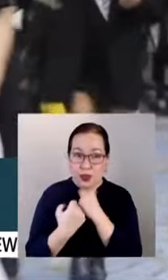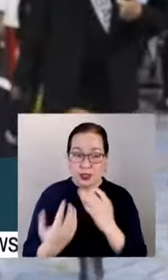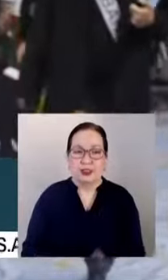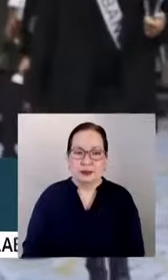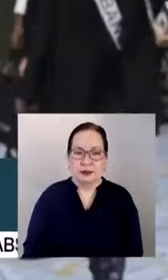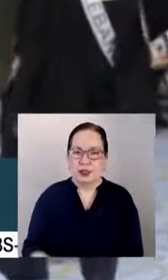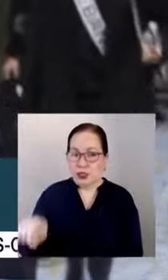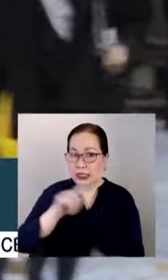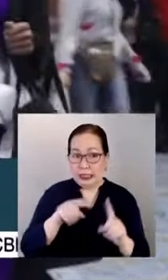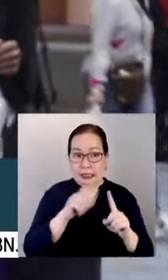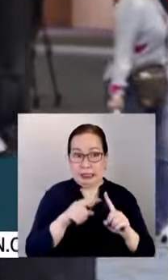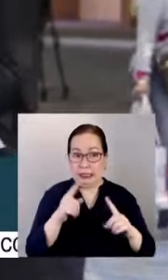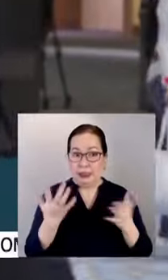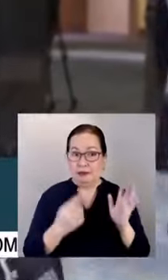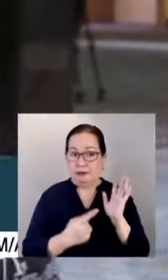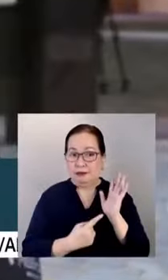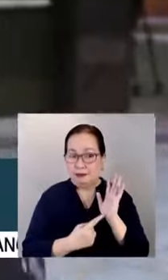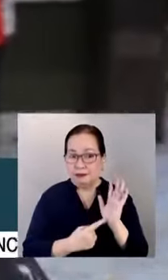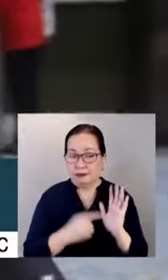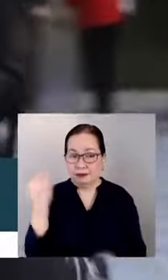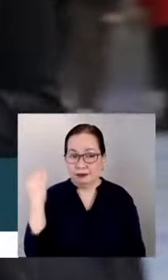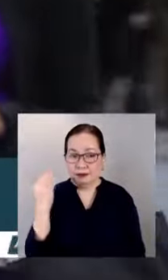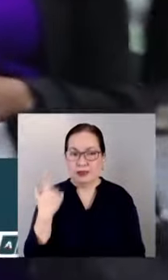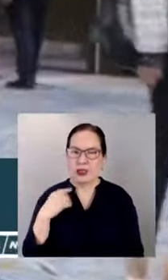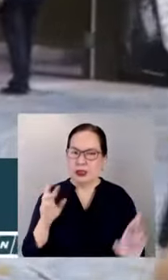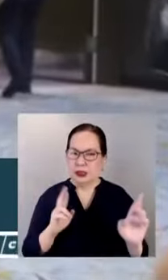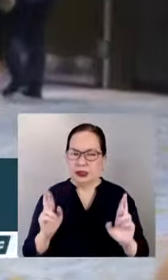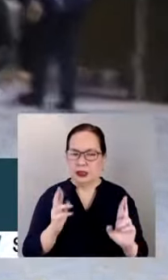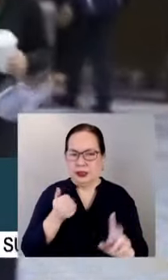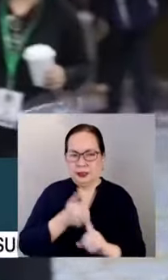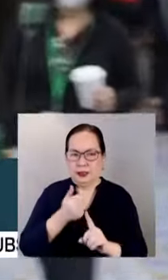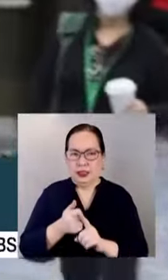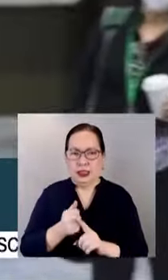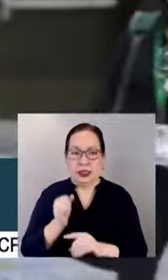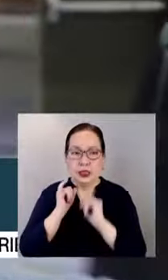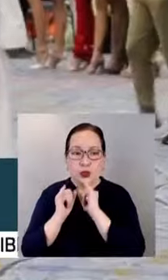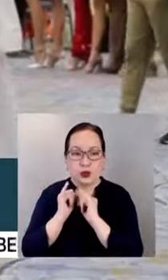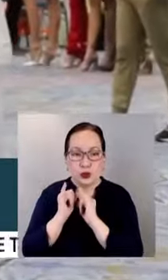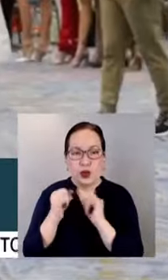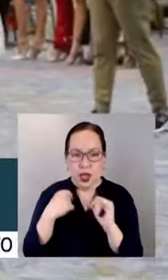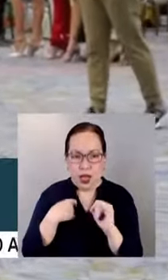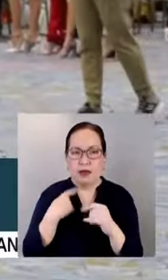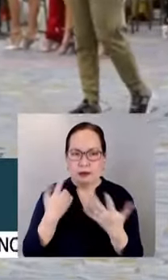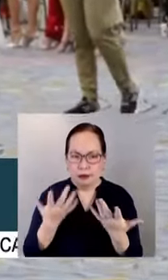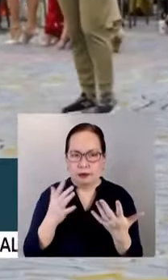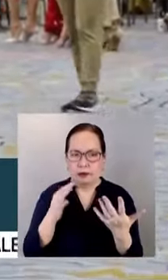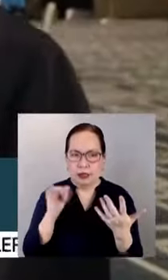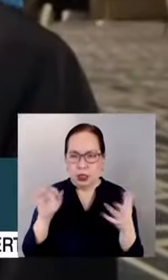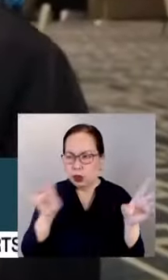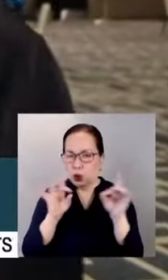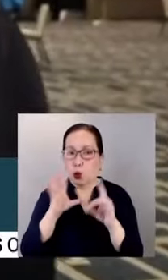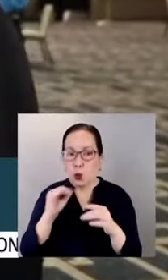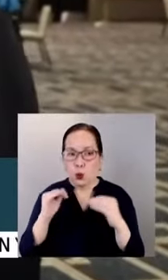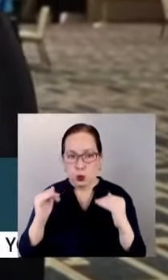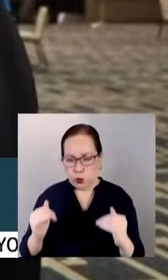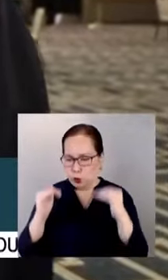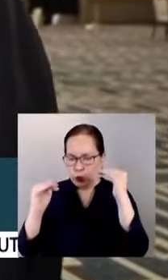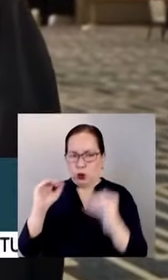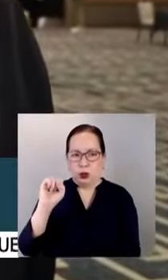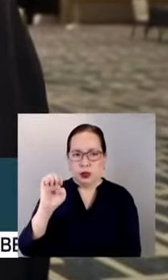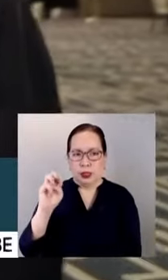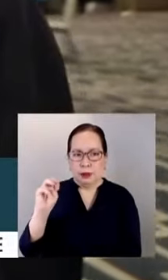been preparing for the crucial closed-door interview, which is one of the bases for the judges to select the semi-finalists. How about your